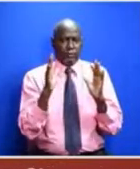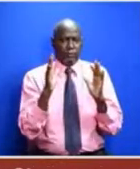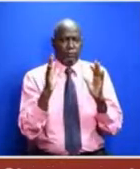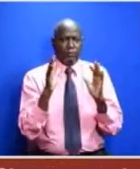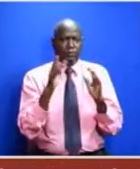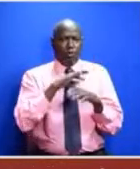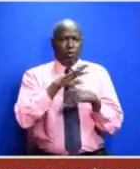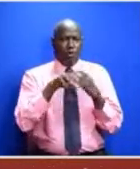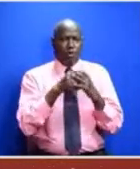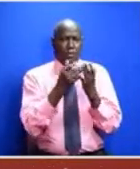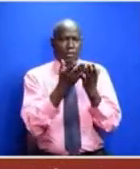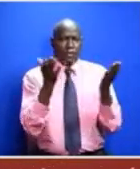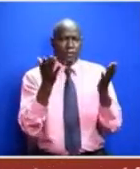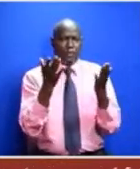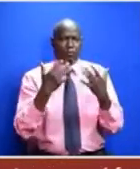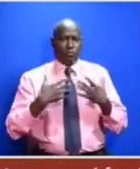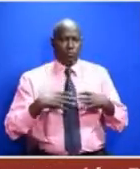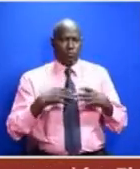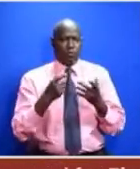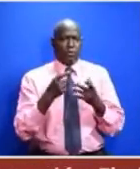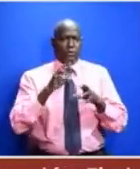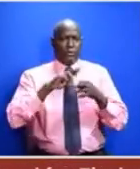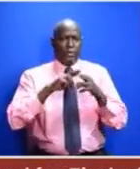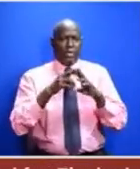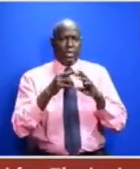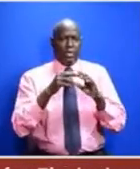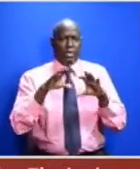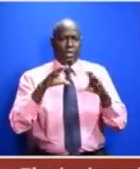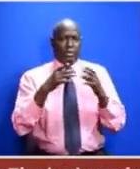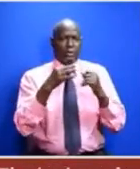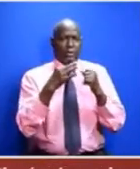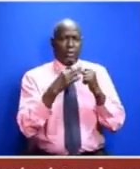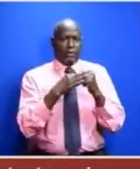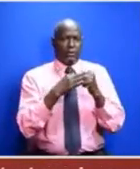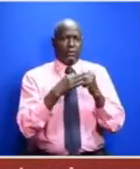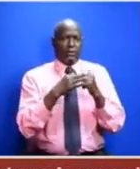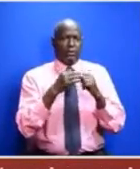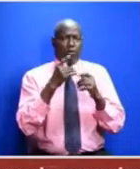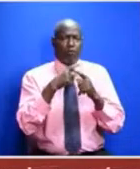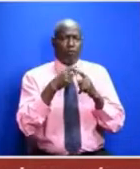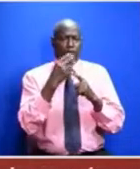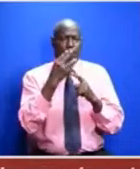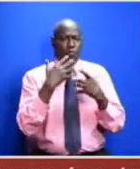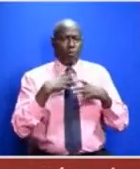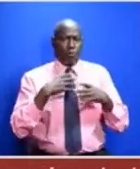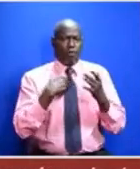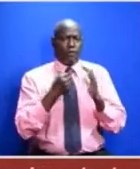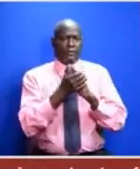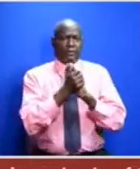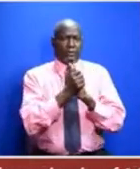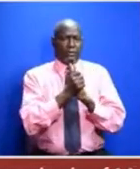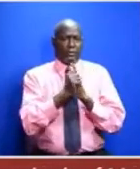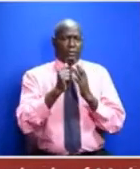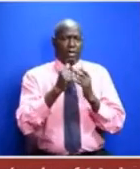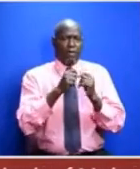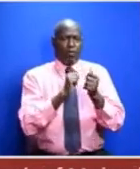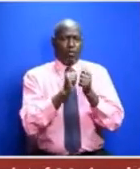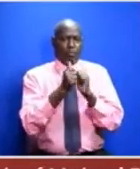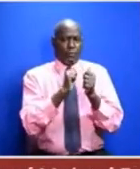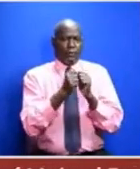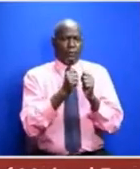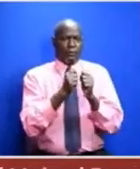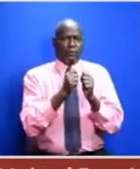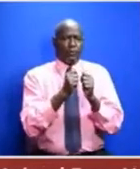these people, all these 38 people and 44 people who have skills, who have